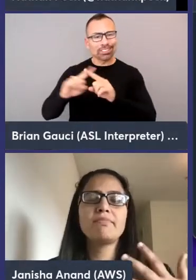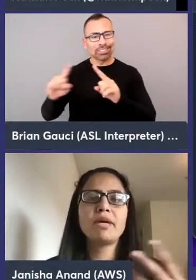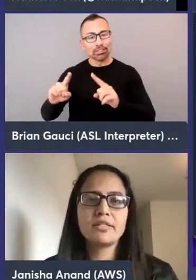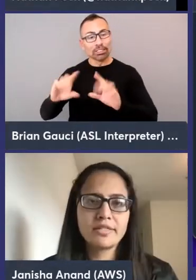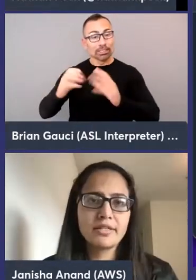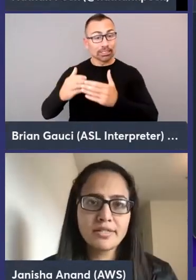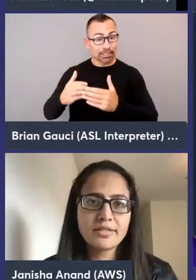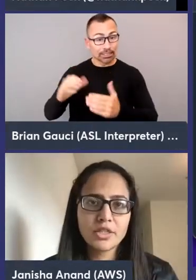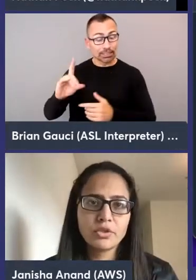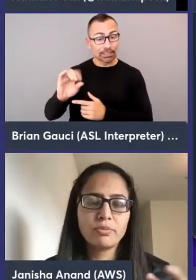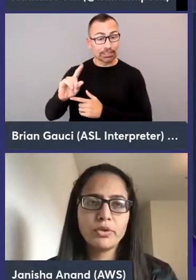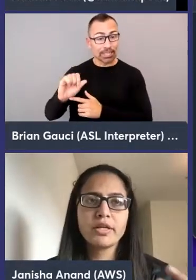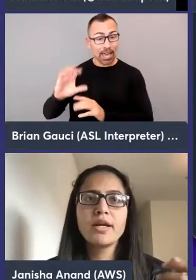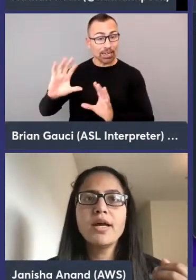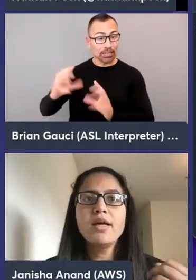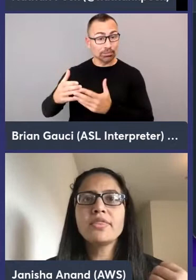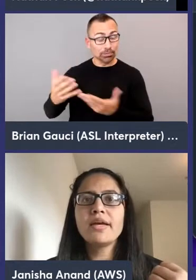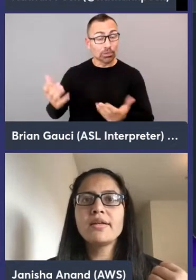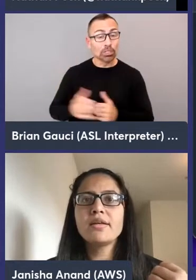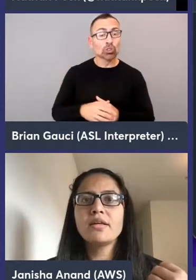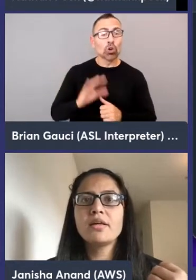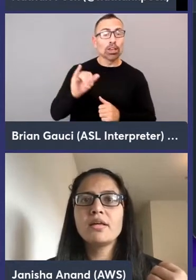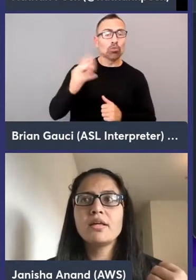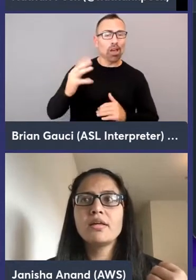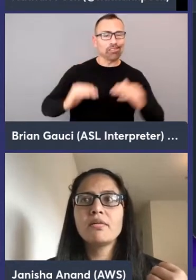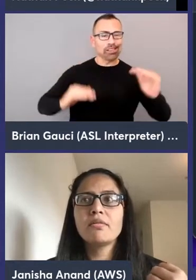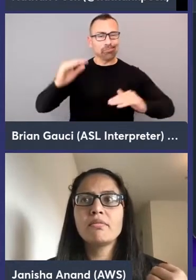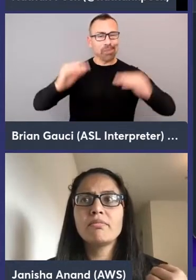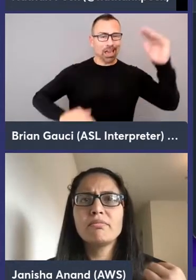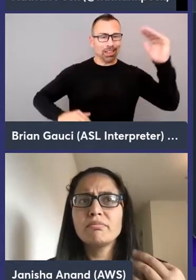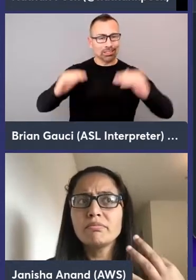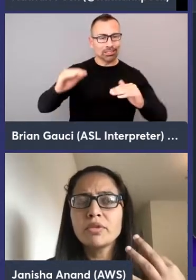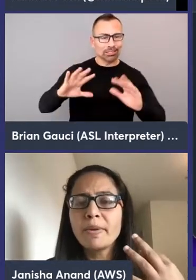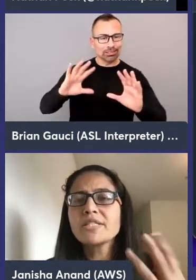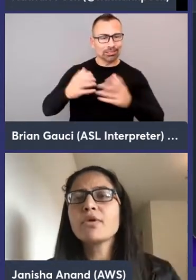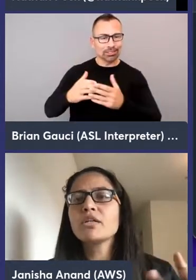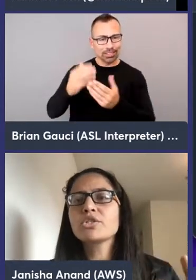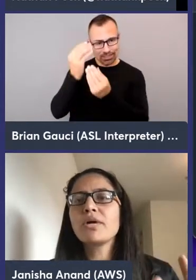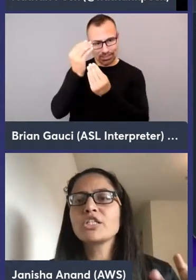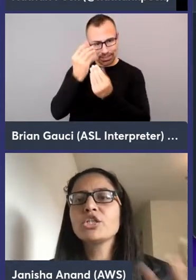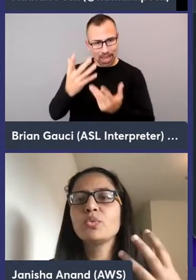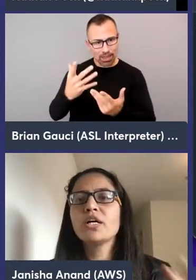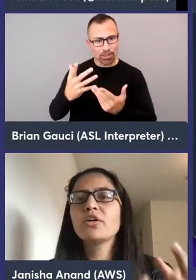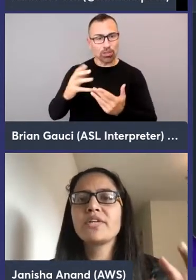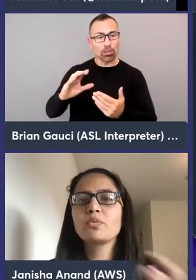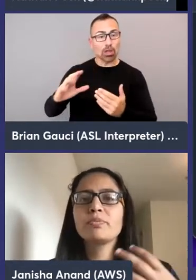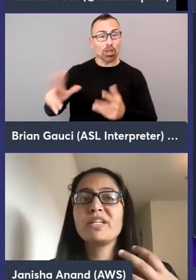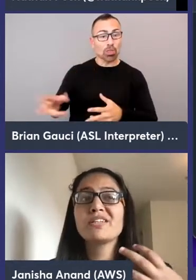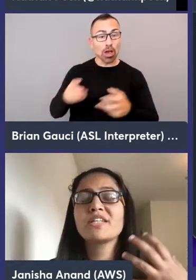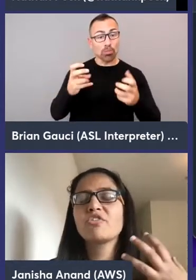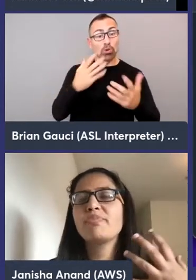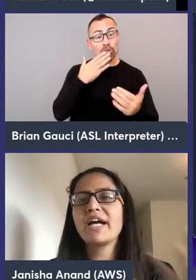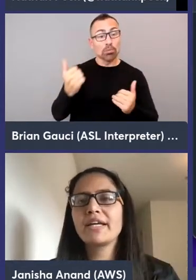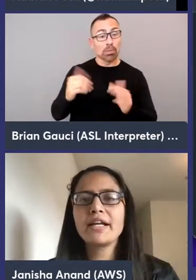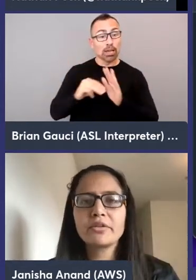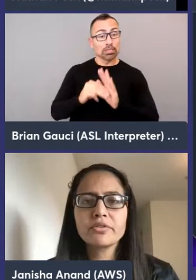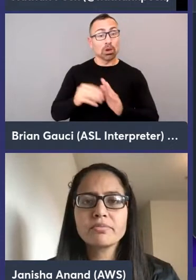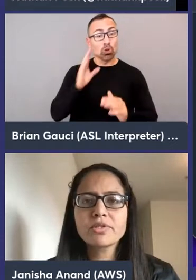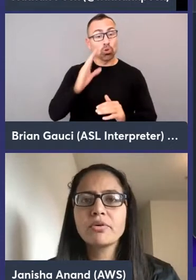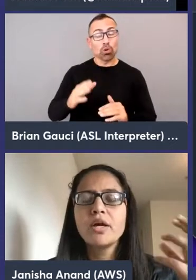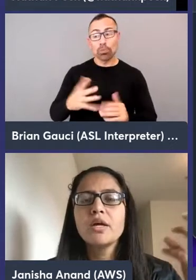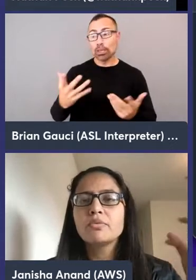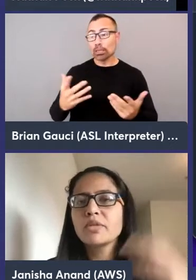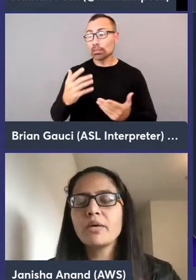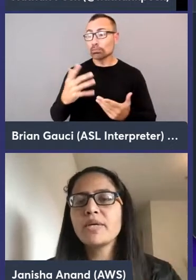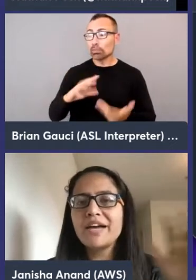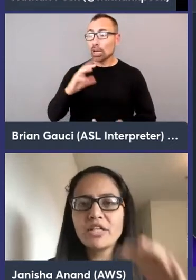extremely imbalanced data sets that you're uploading, then the best models to actually work on that would be a set of bagging algorithms.